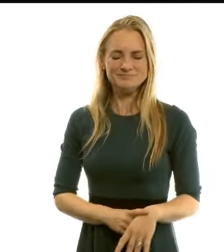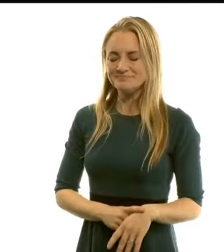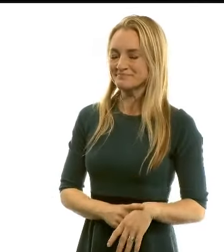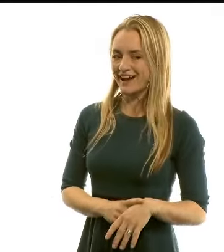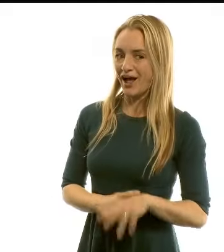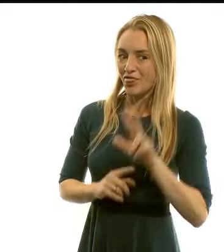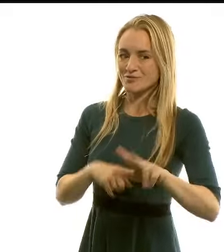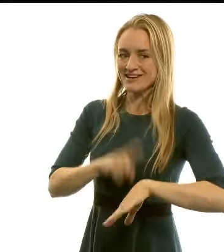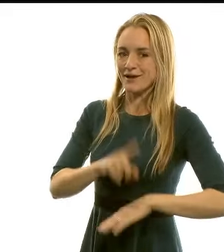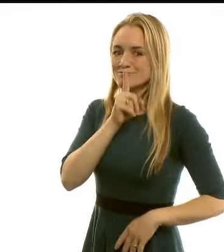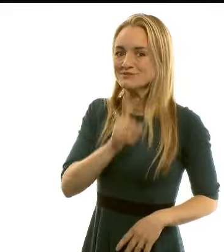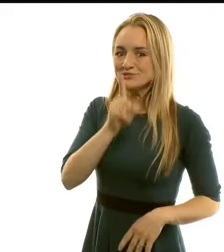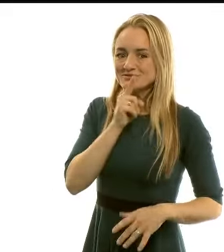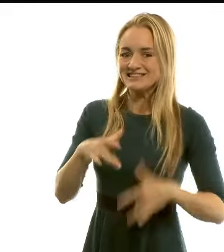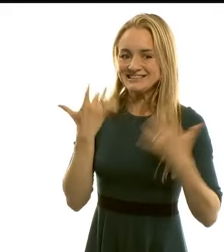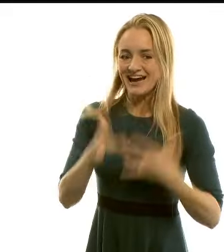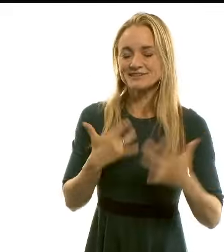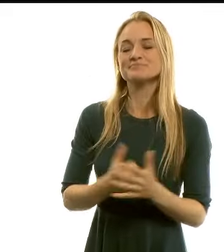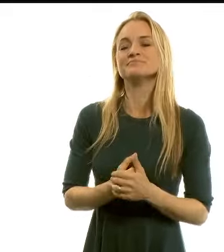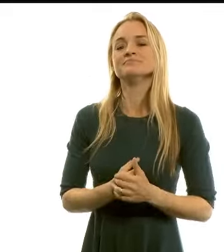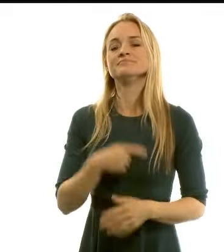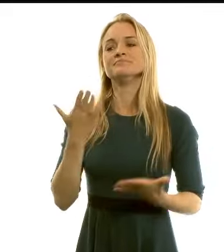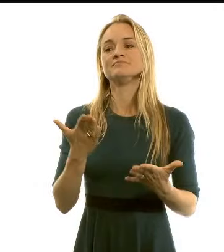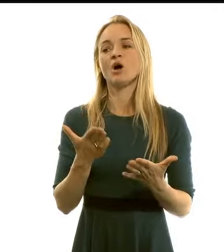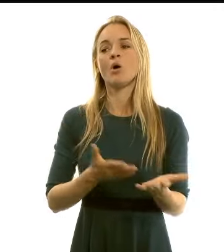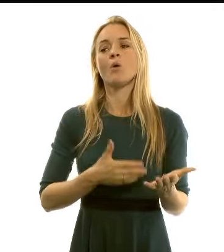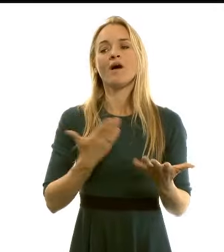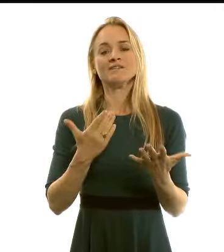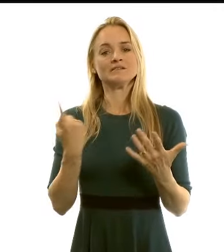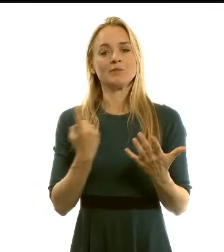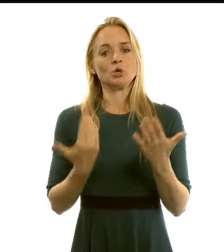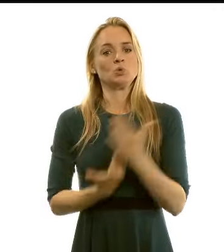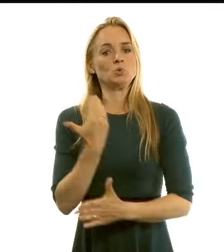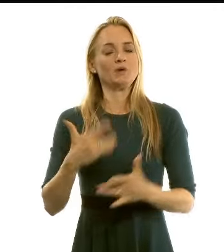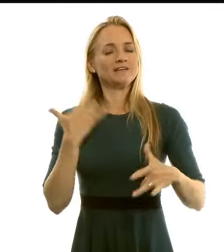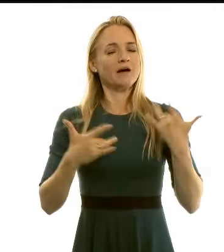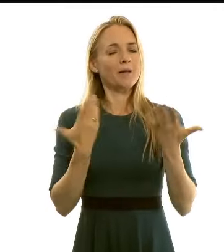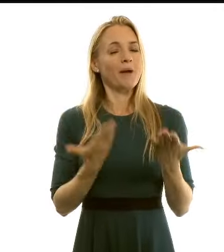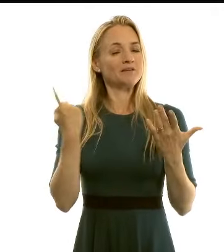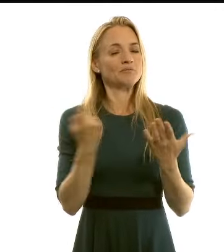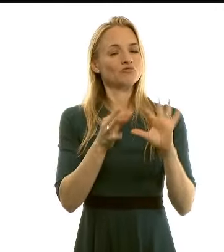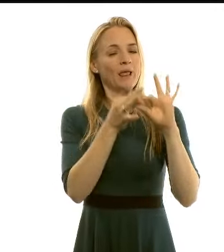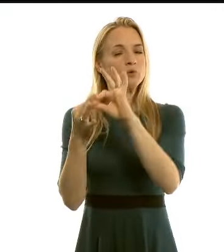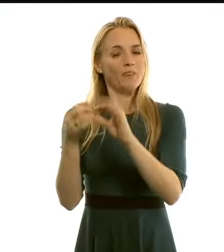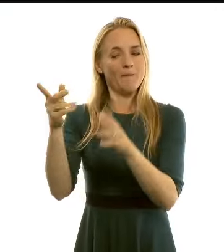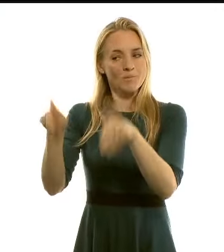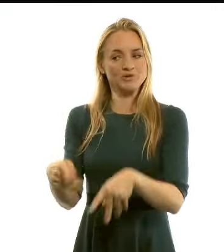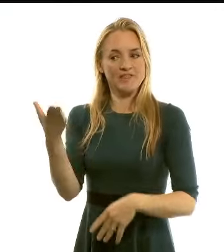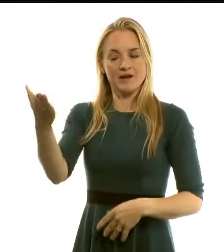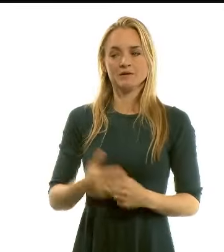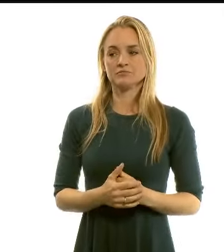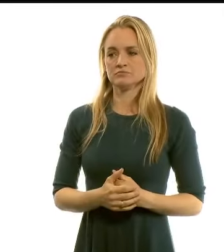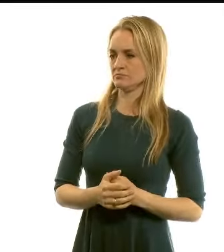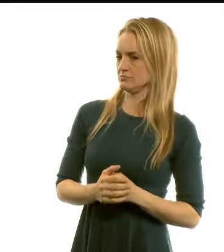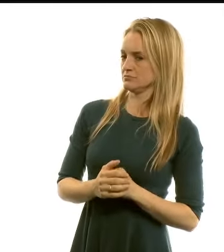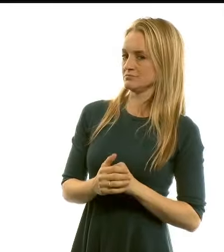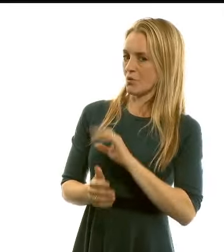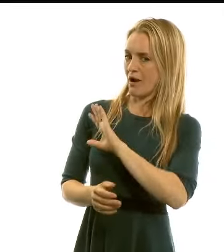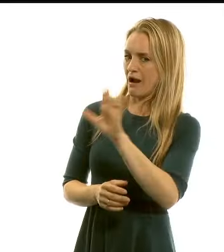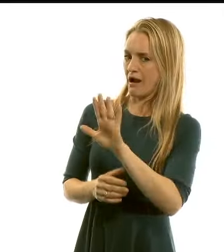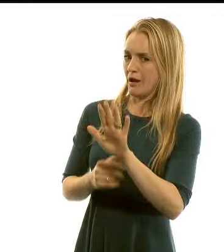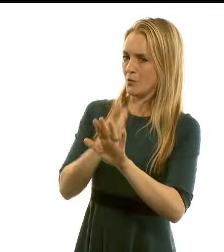which may or may not have something to do with this person here. Yeah. Oh, hi. Yeah. Where did you come from?